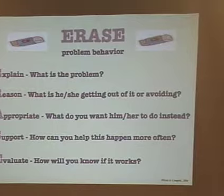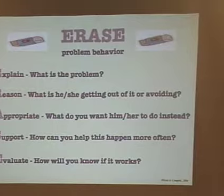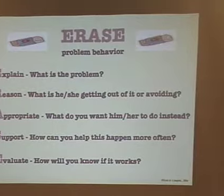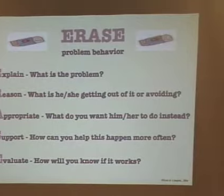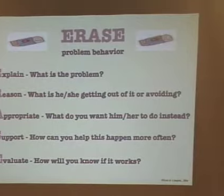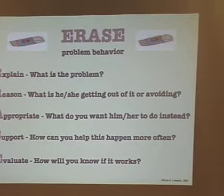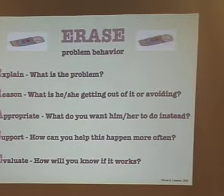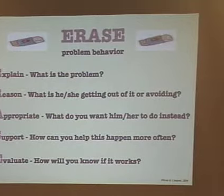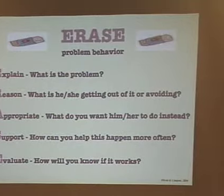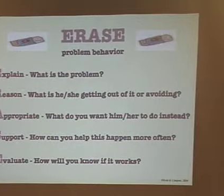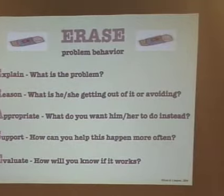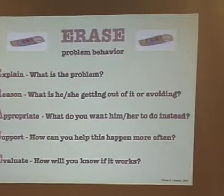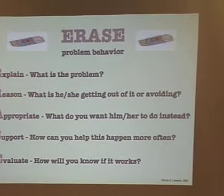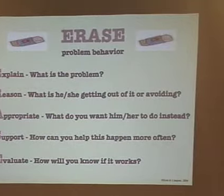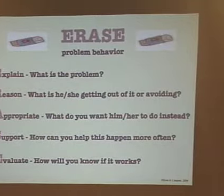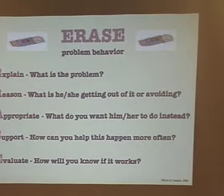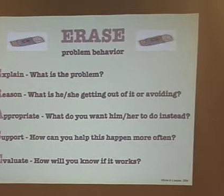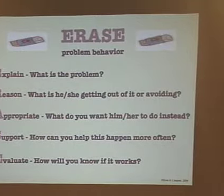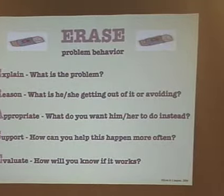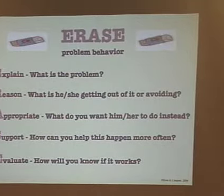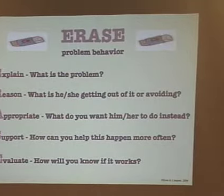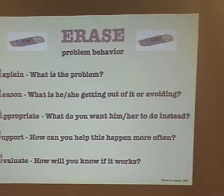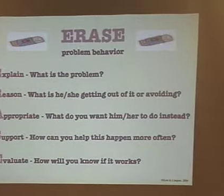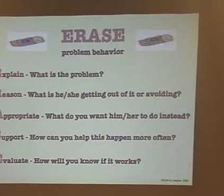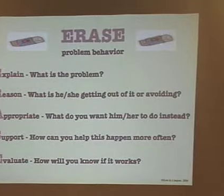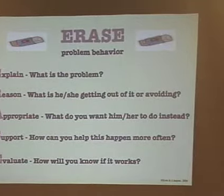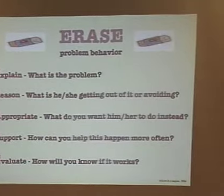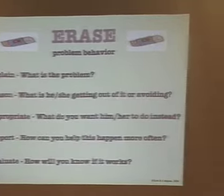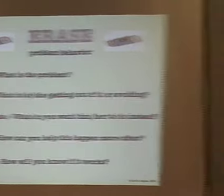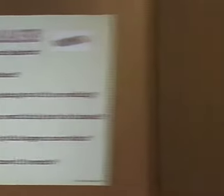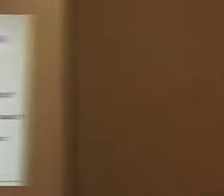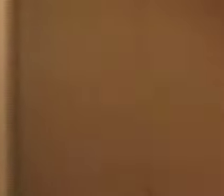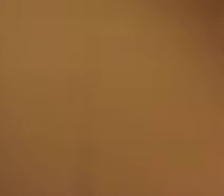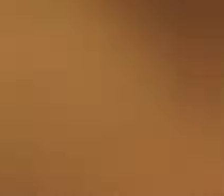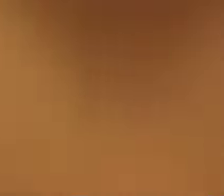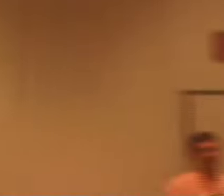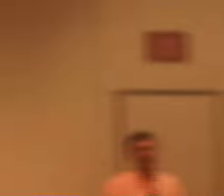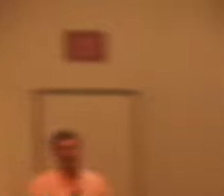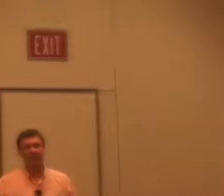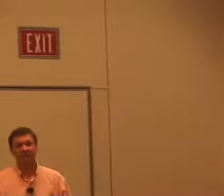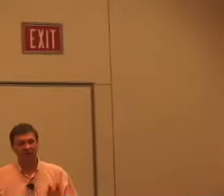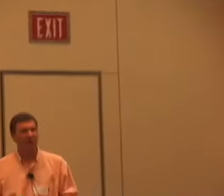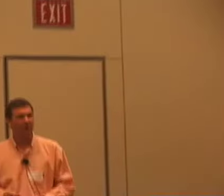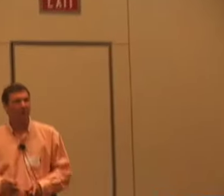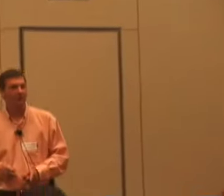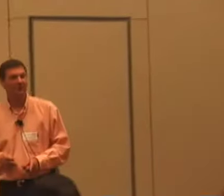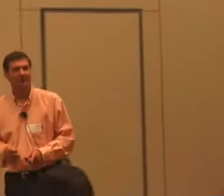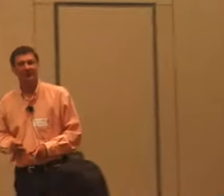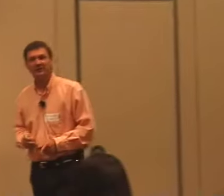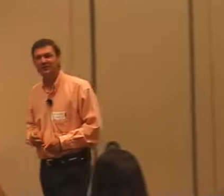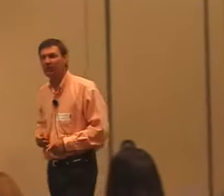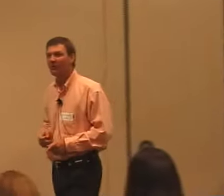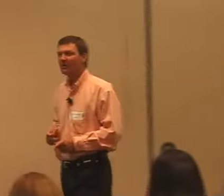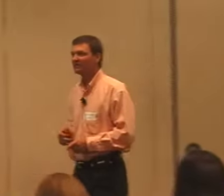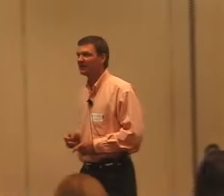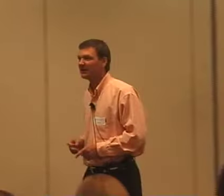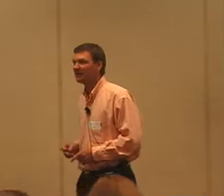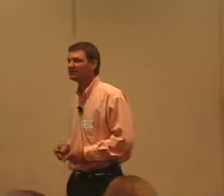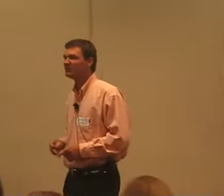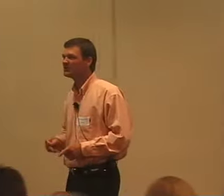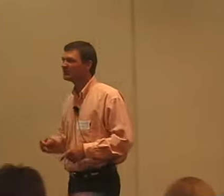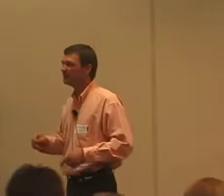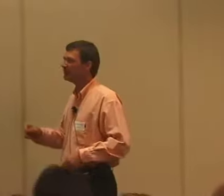you $1,000, what would you do? You would stand guard in front of this door for tomorrow. So what we want to be